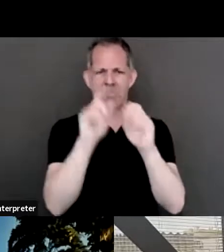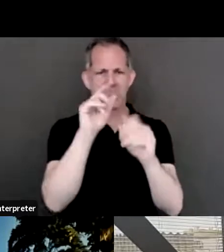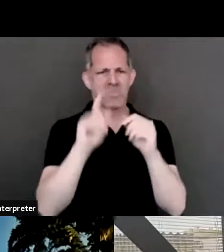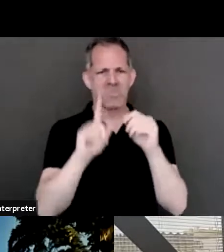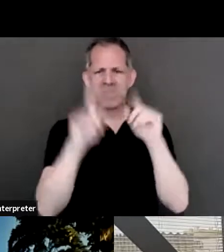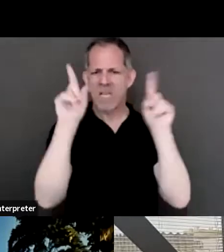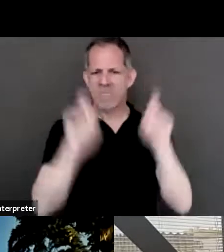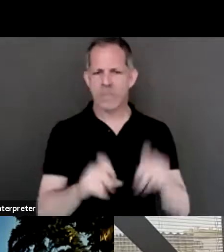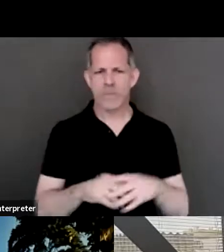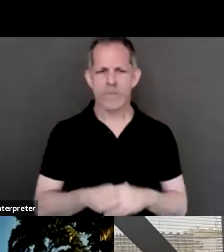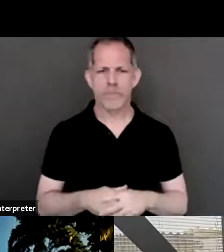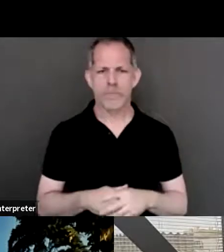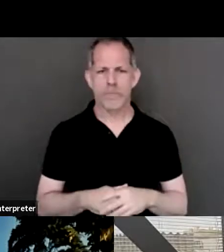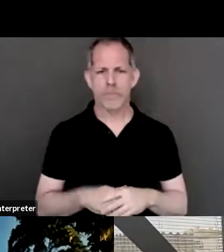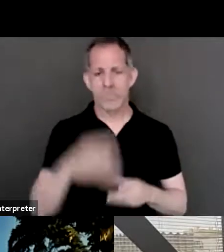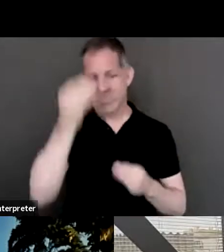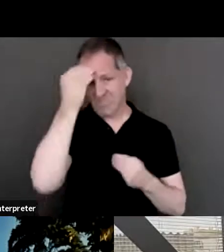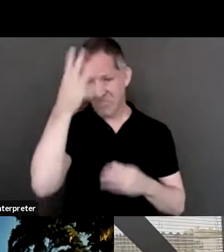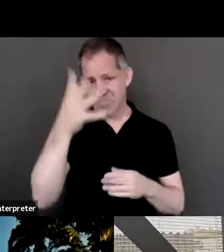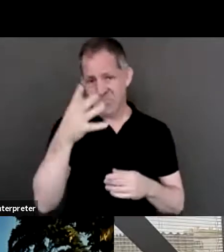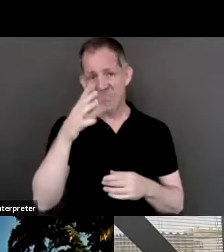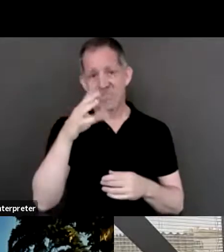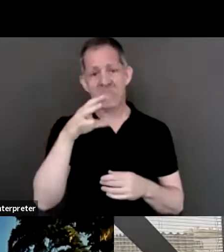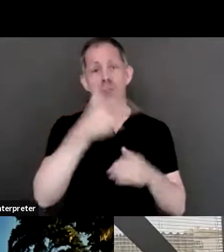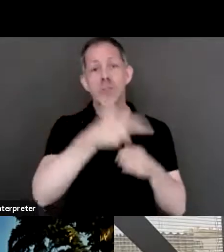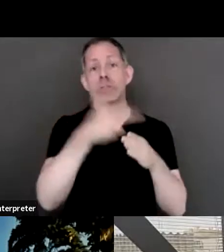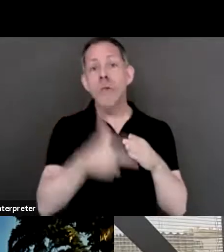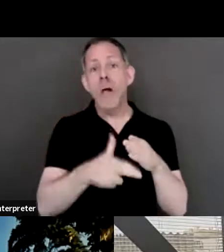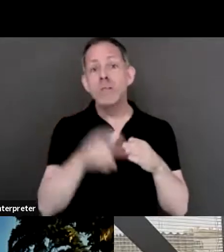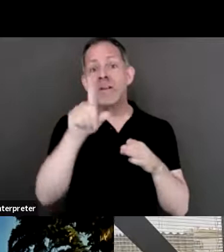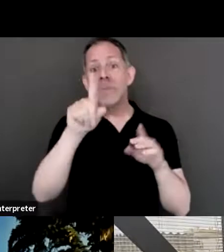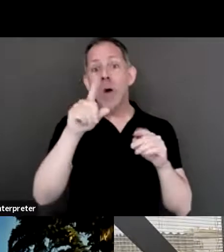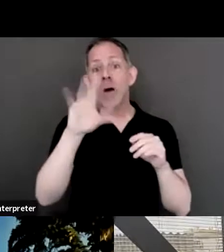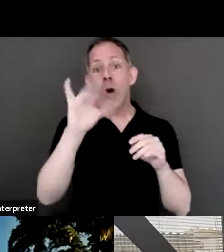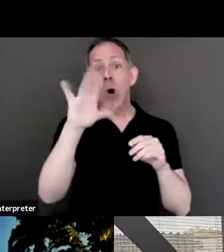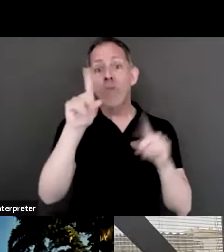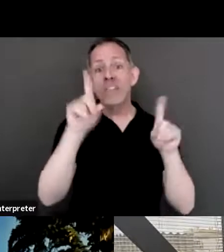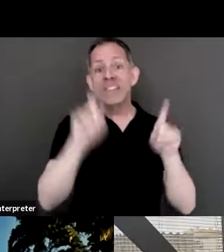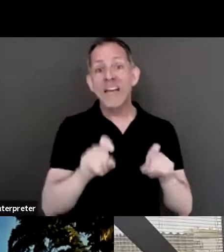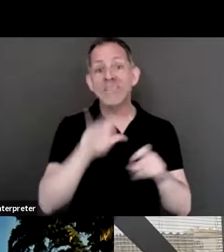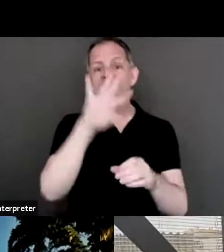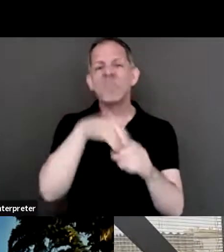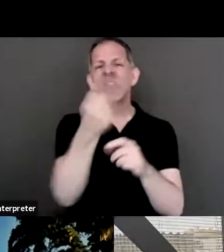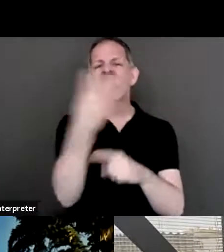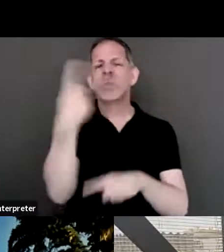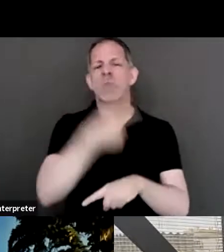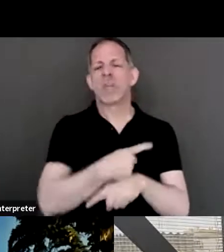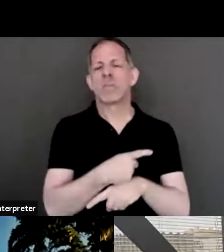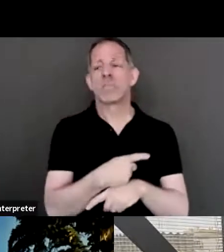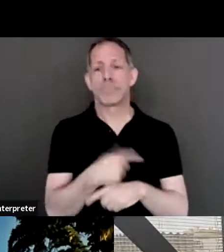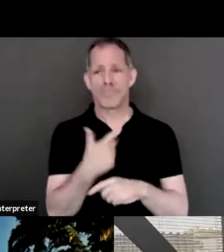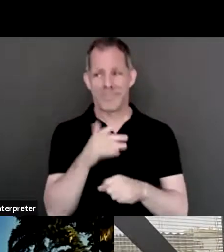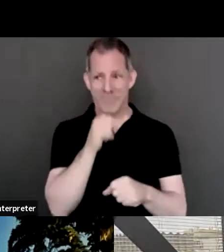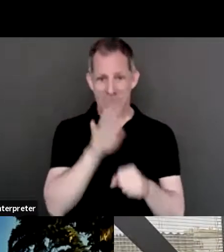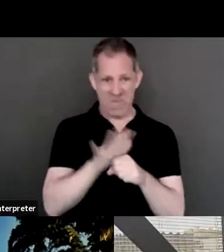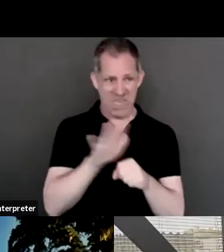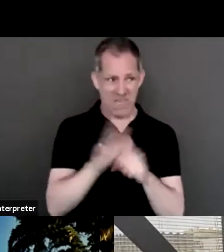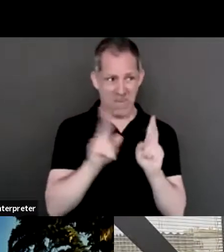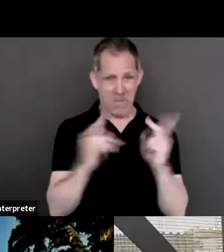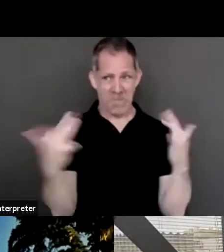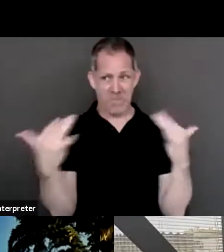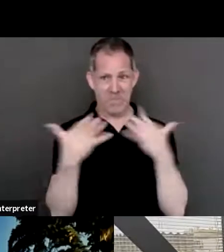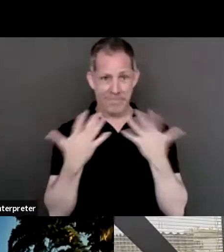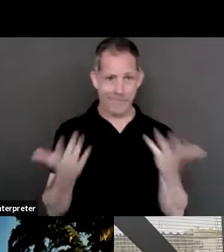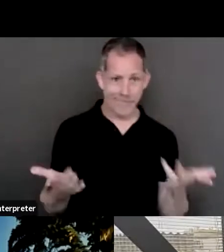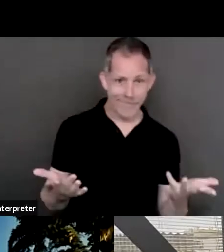just didn't have the volume of testing occurring to merit maintaining so many days and sites open. There was